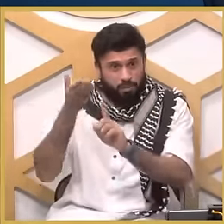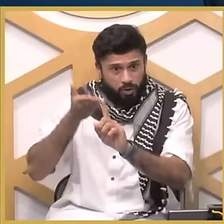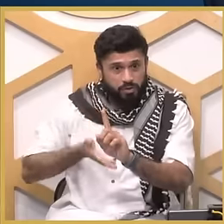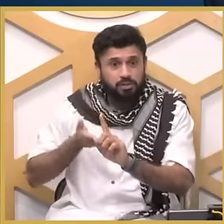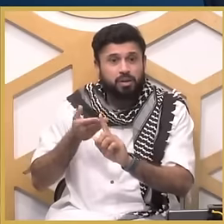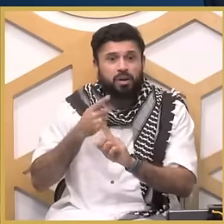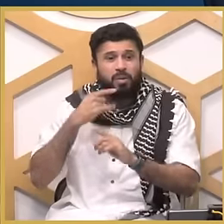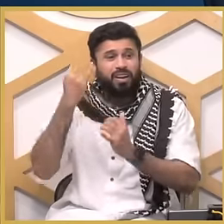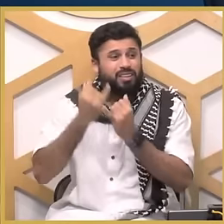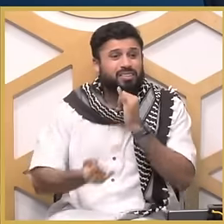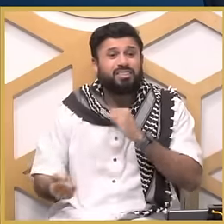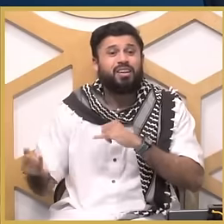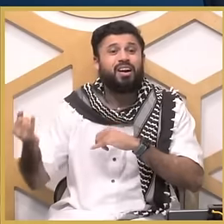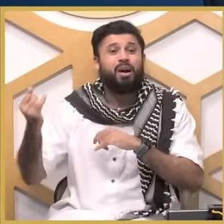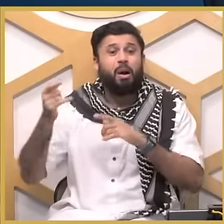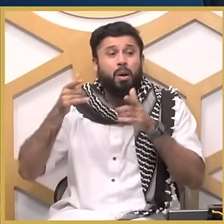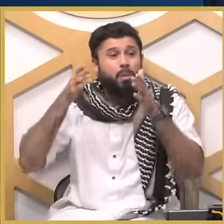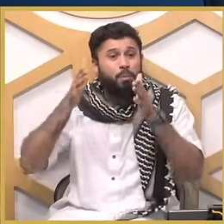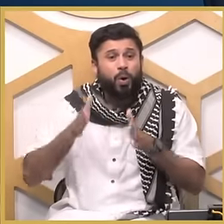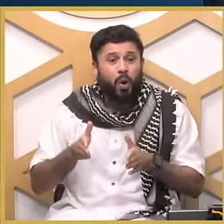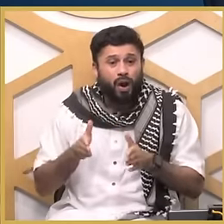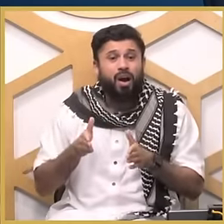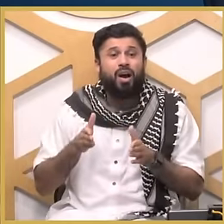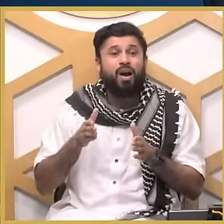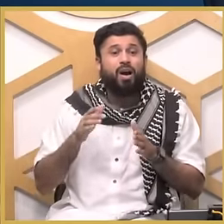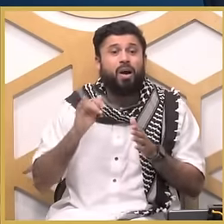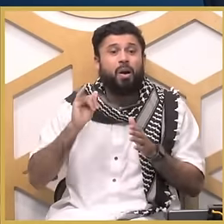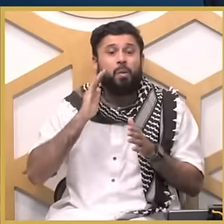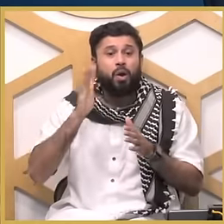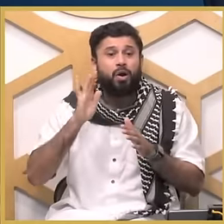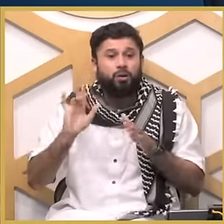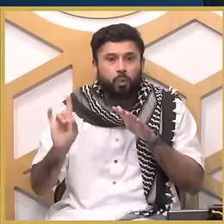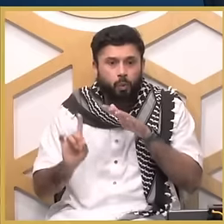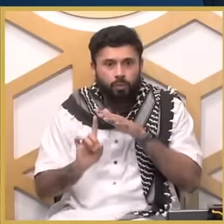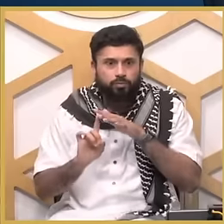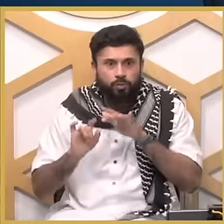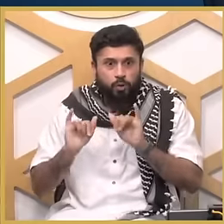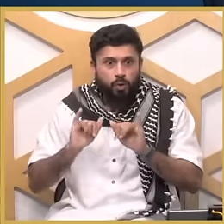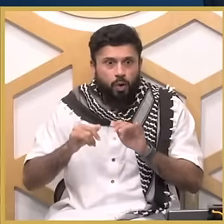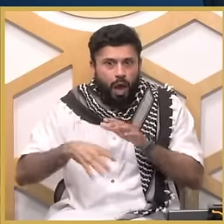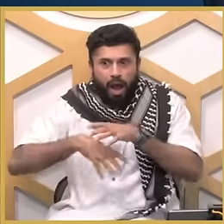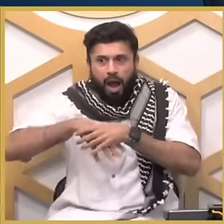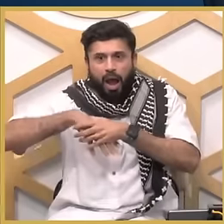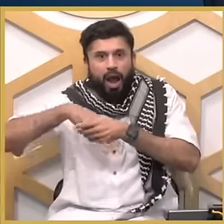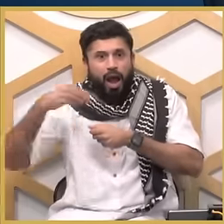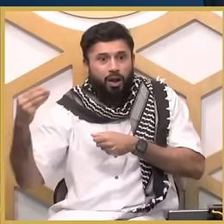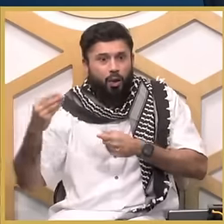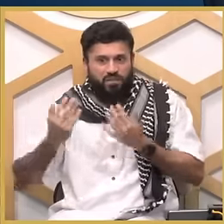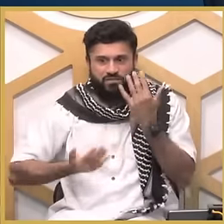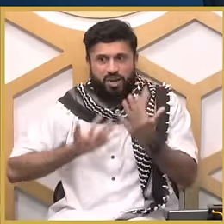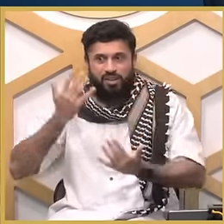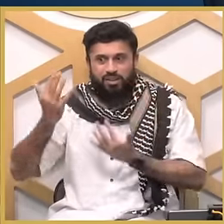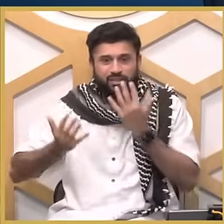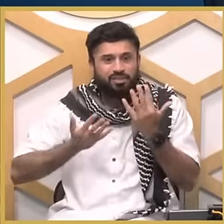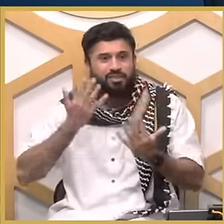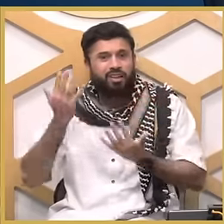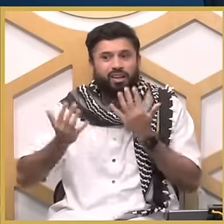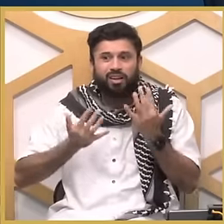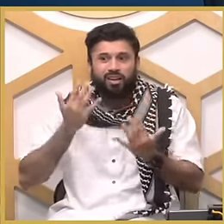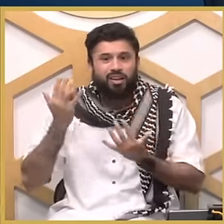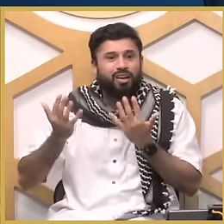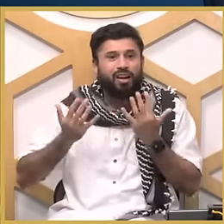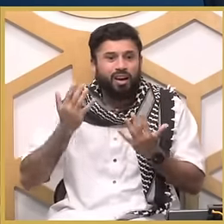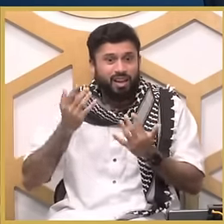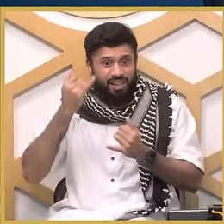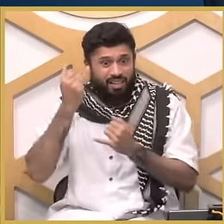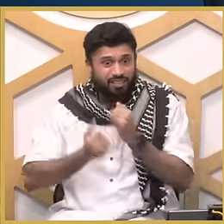be the last to leave Jahannam. And the condition of this person was just horrible, the way it was described in the hadith. Eventually he